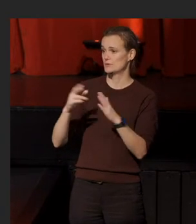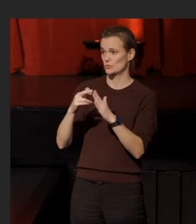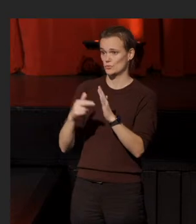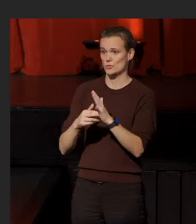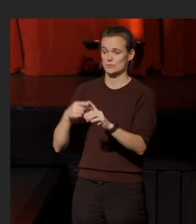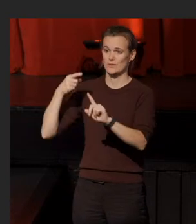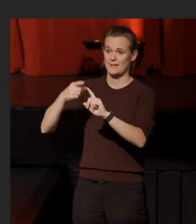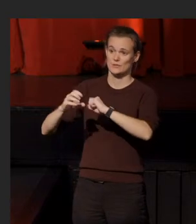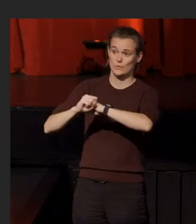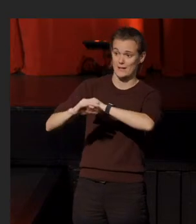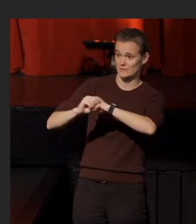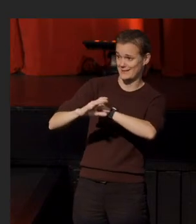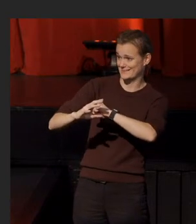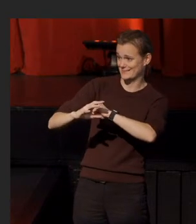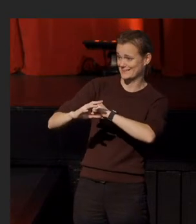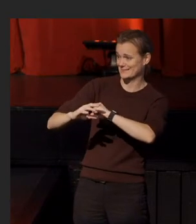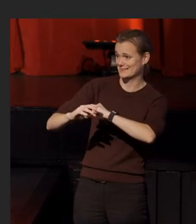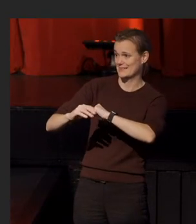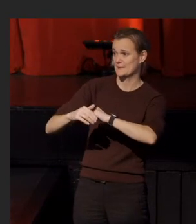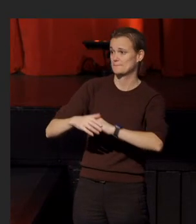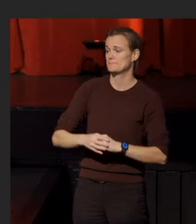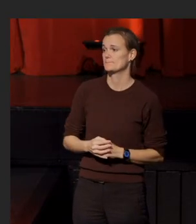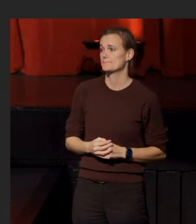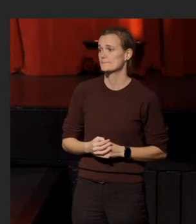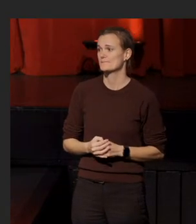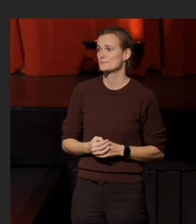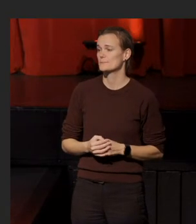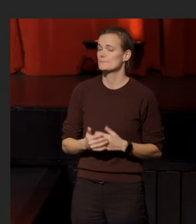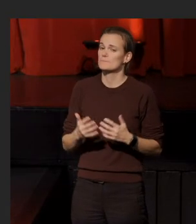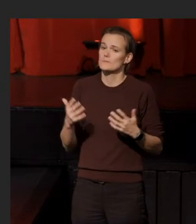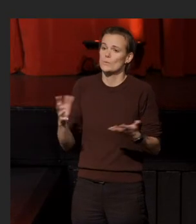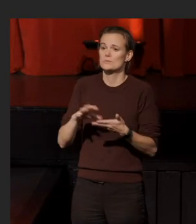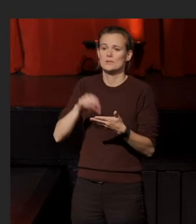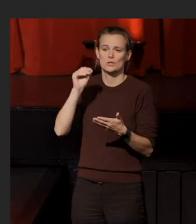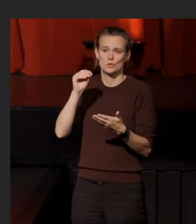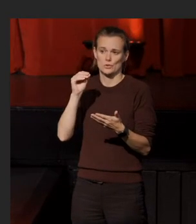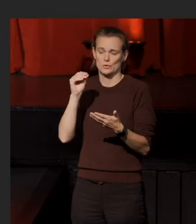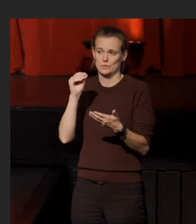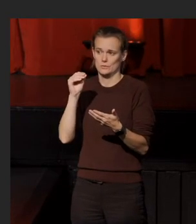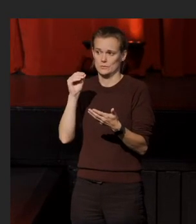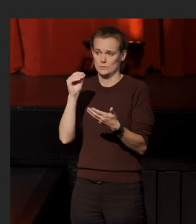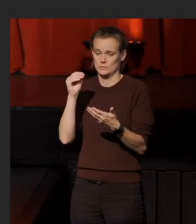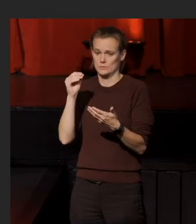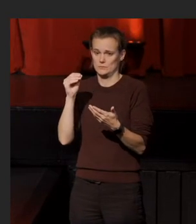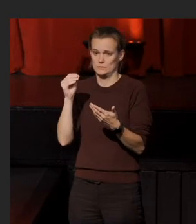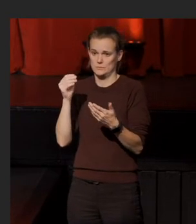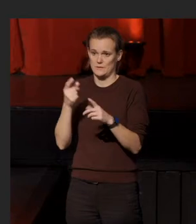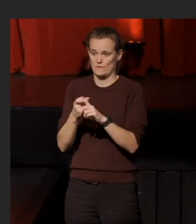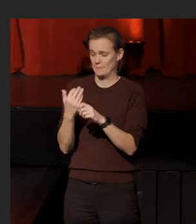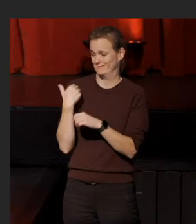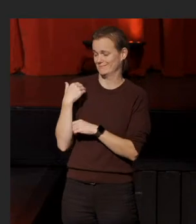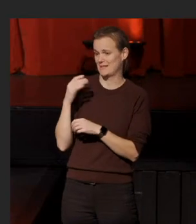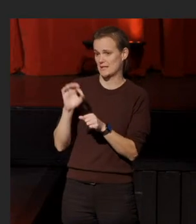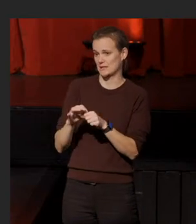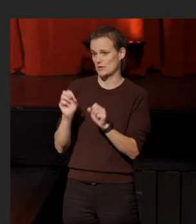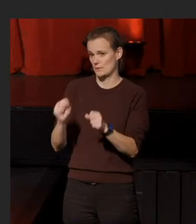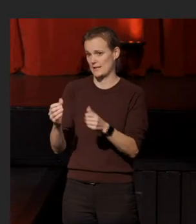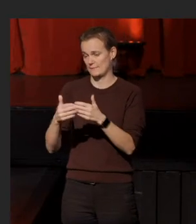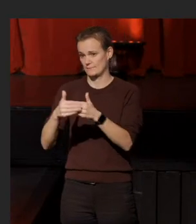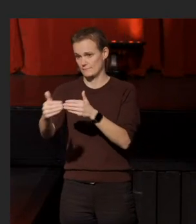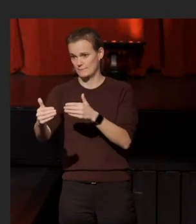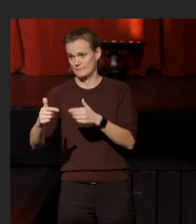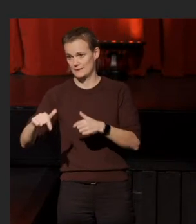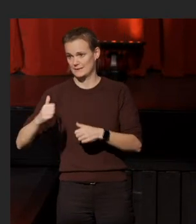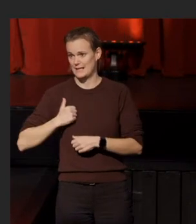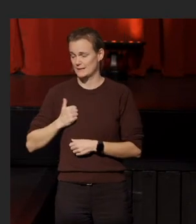around advertising, for example. What did we learn from that we might take into future elections here in